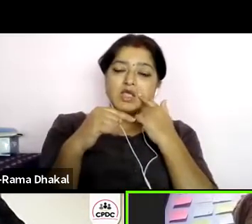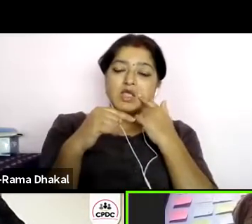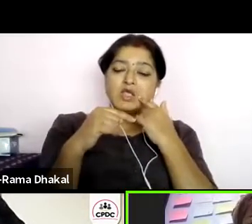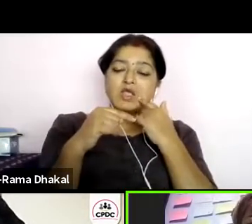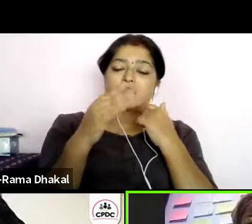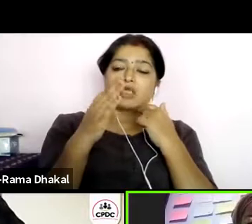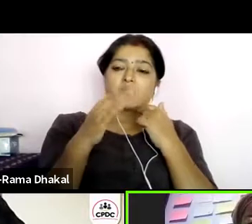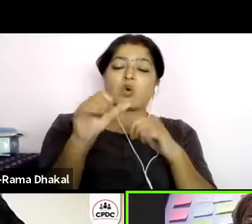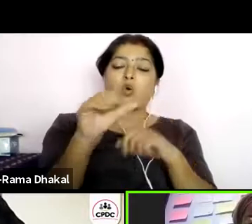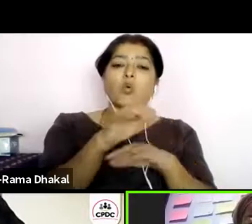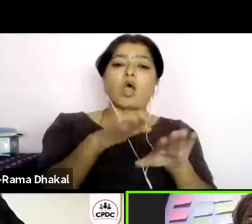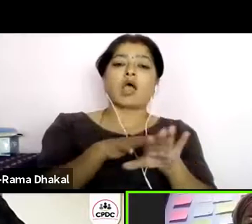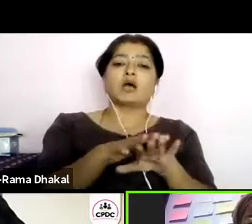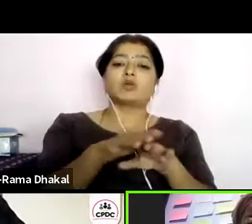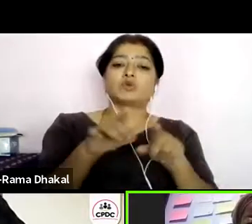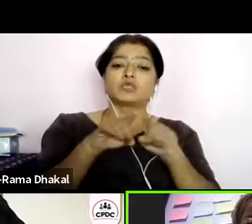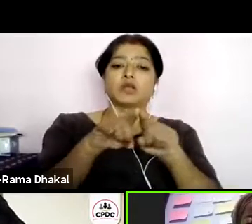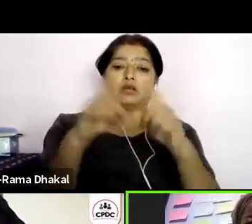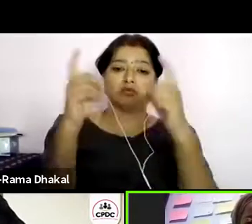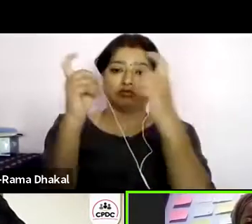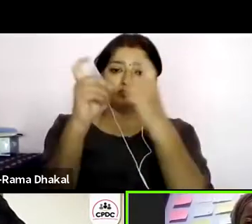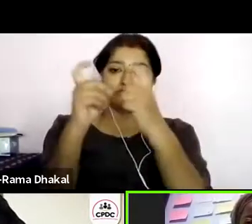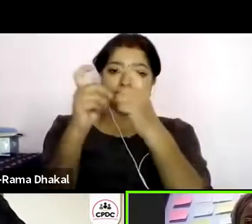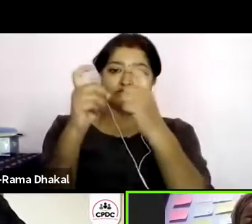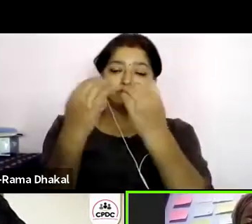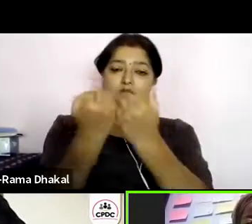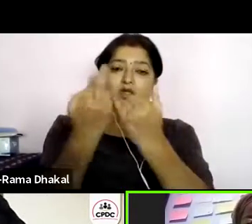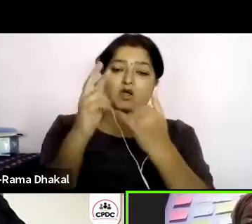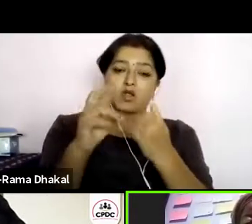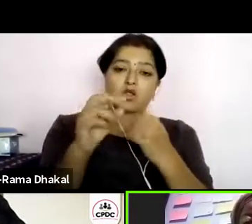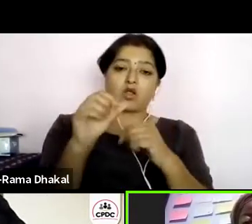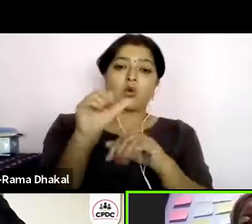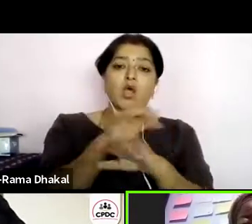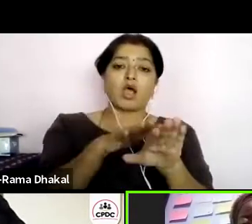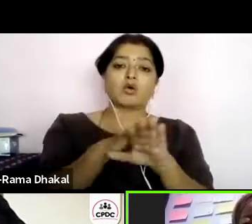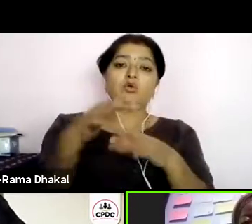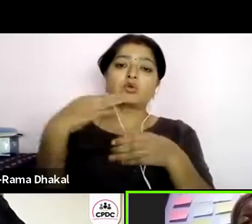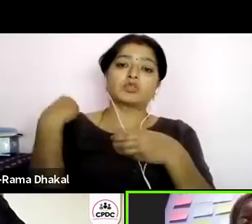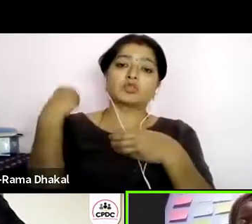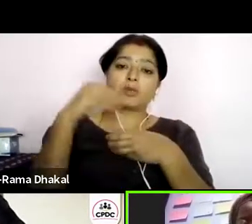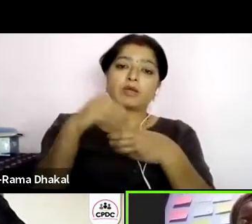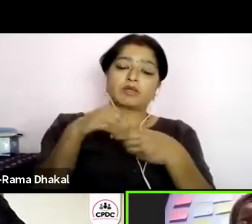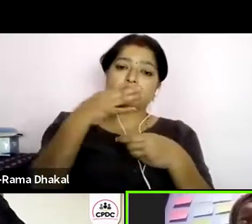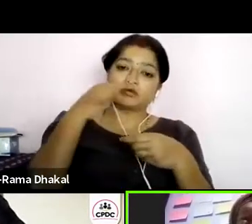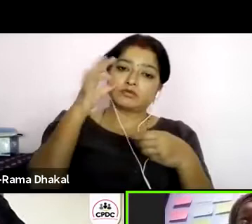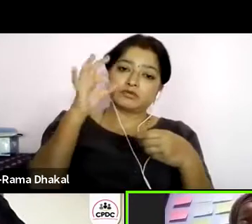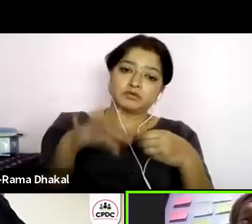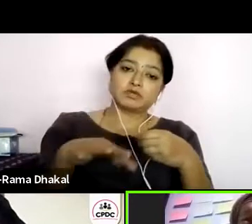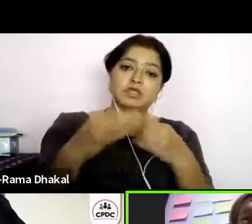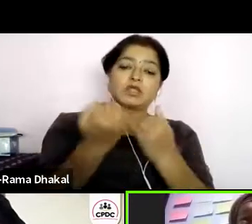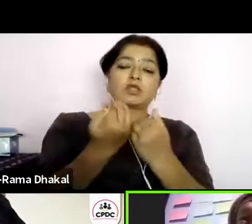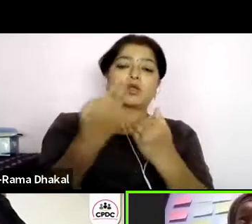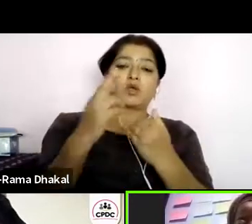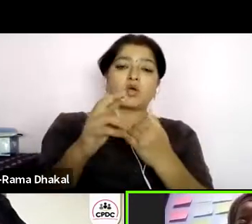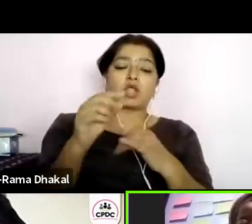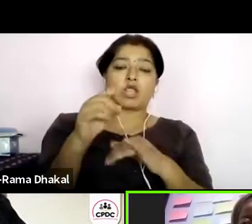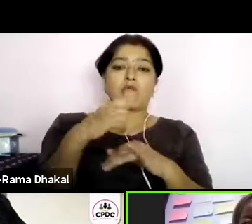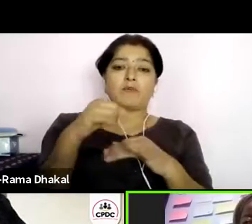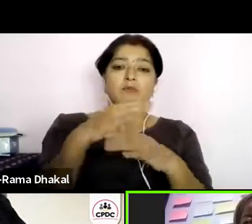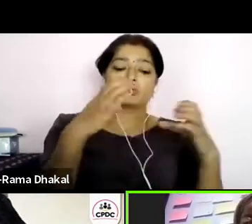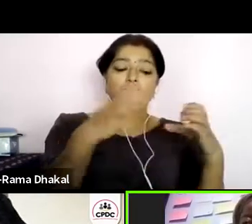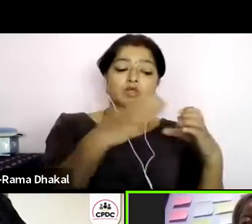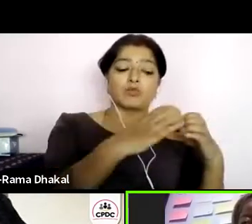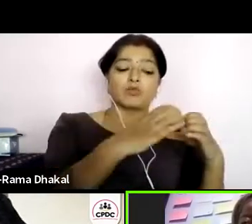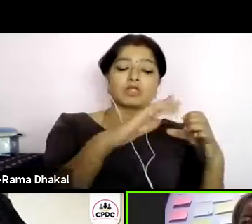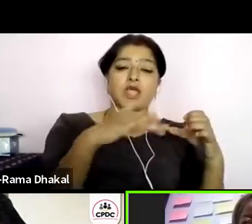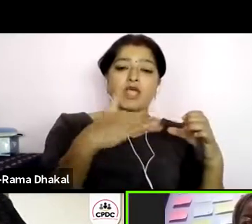to see the validity or the importance of this project amongst them. And